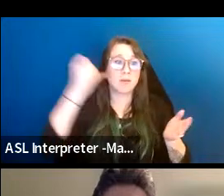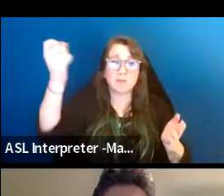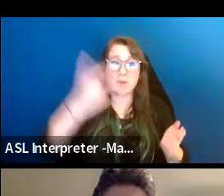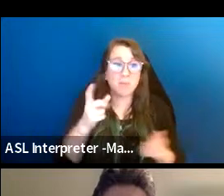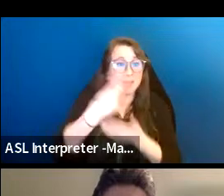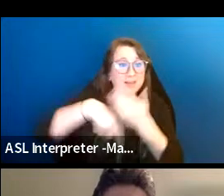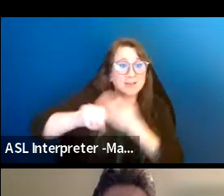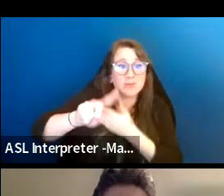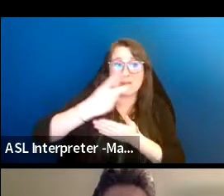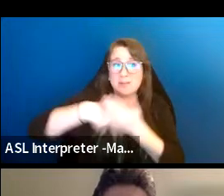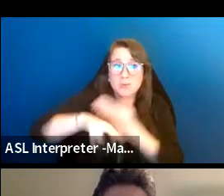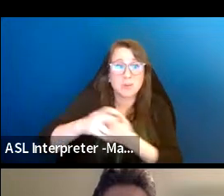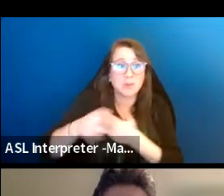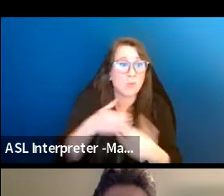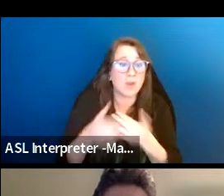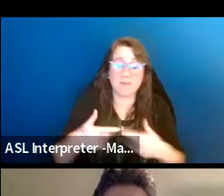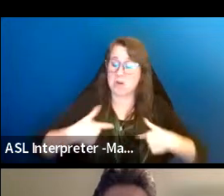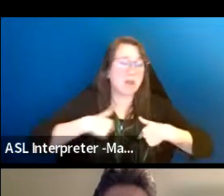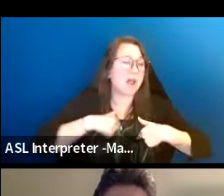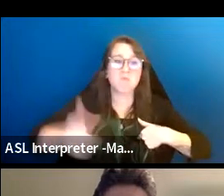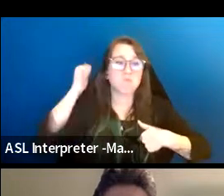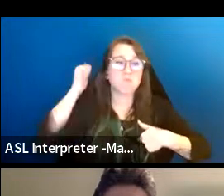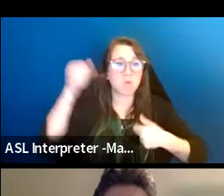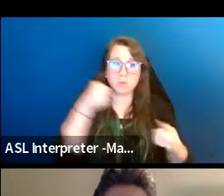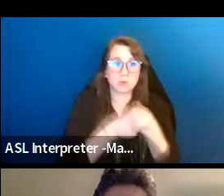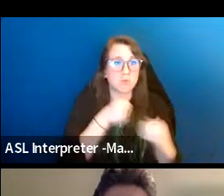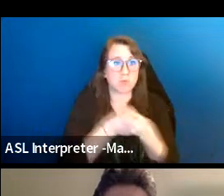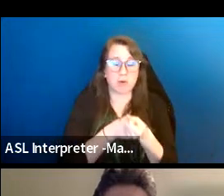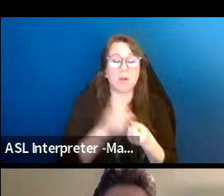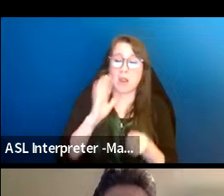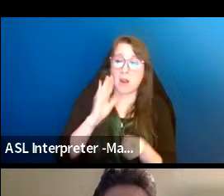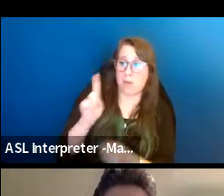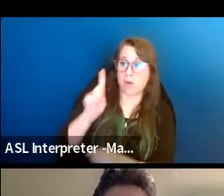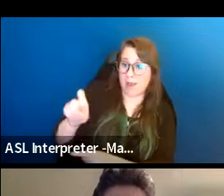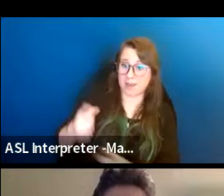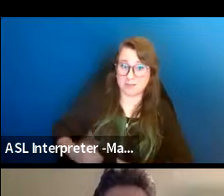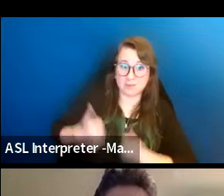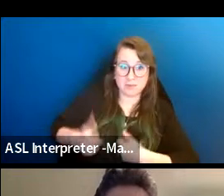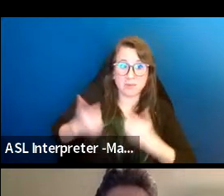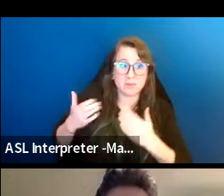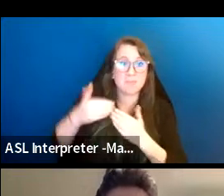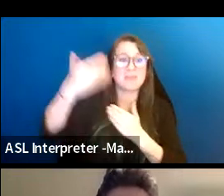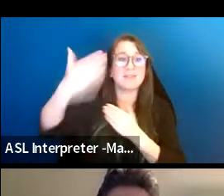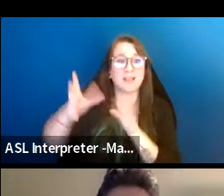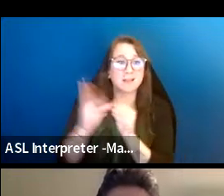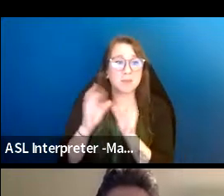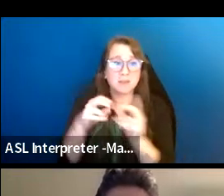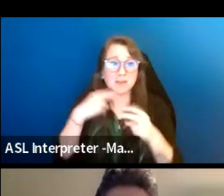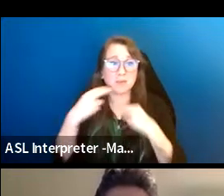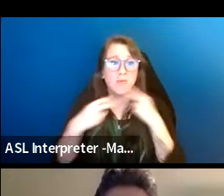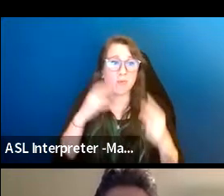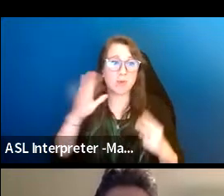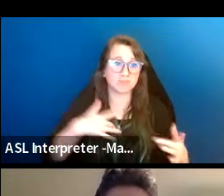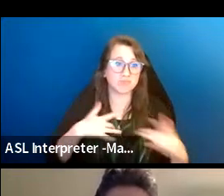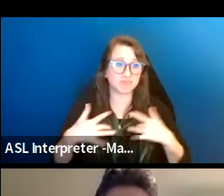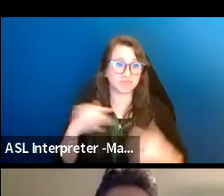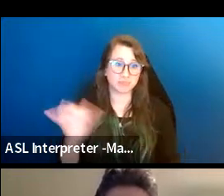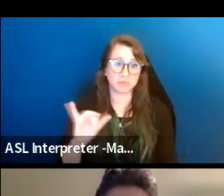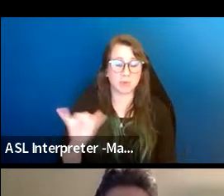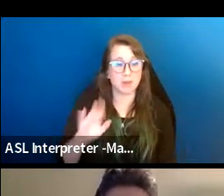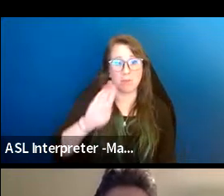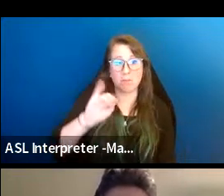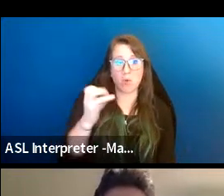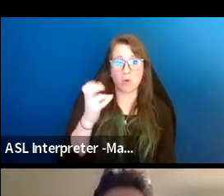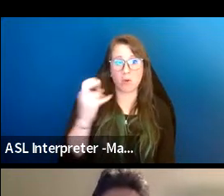whenever they come back, I am not going to support this. And I'm going to ask my constituents to be at the next meeting to voice their concerns. Mr. Bowen